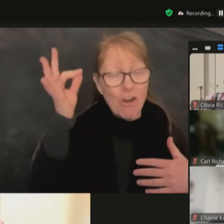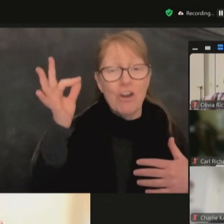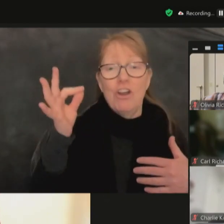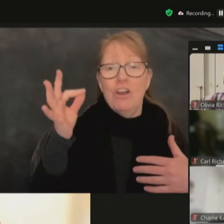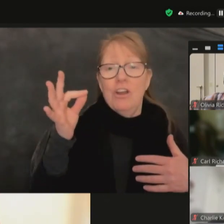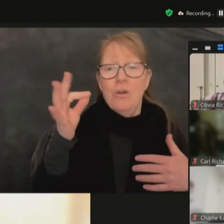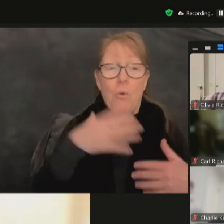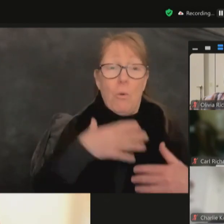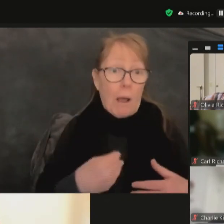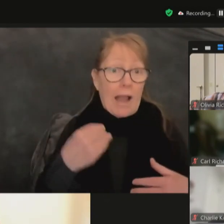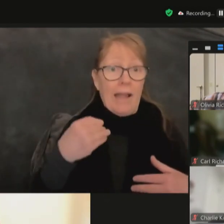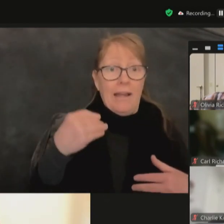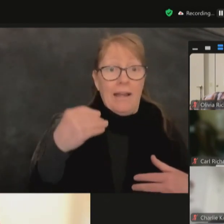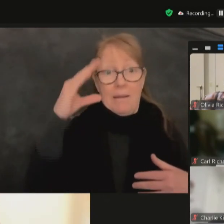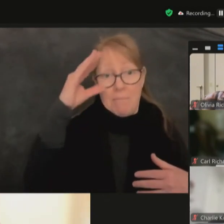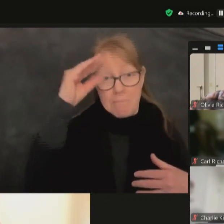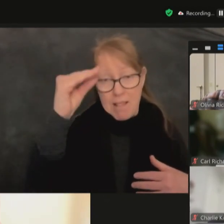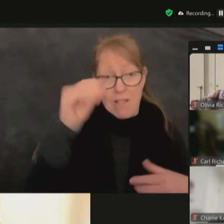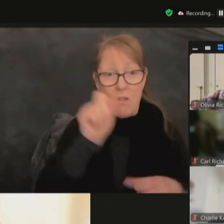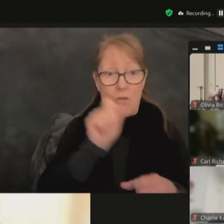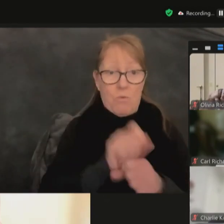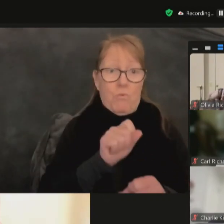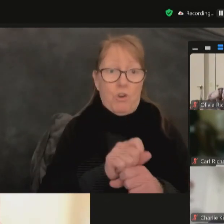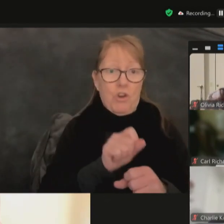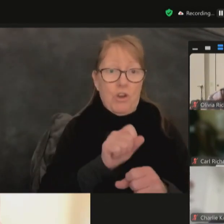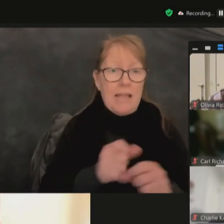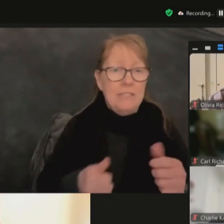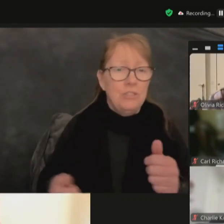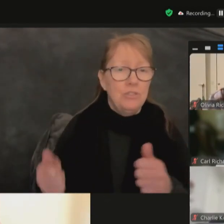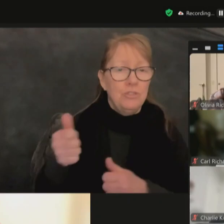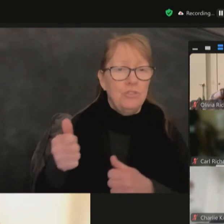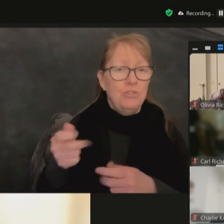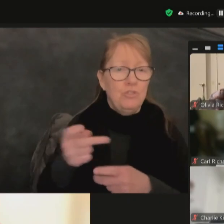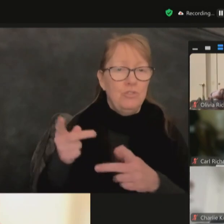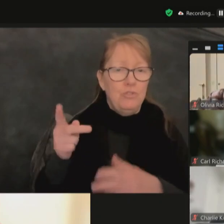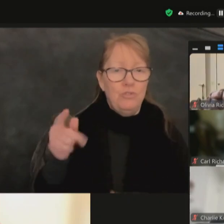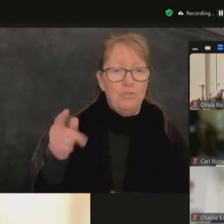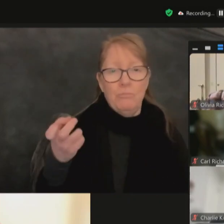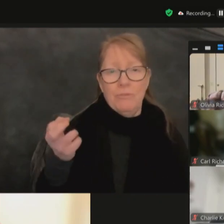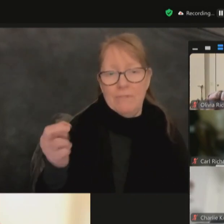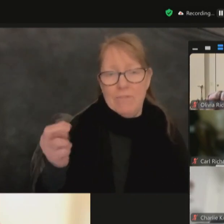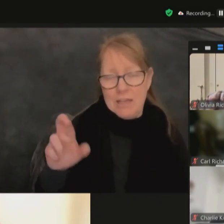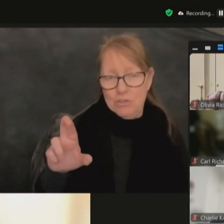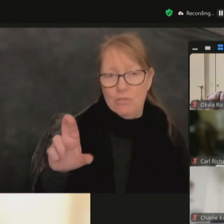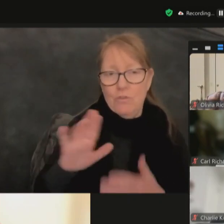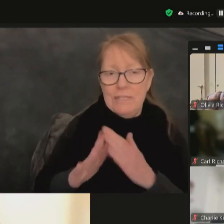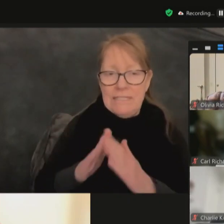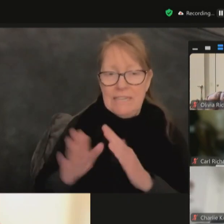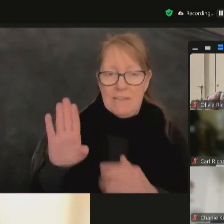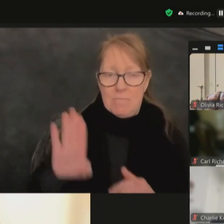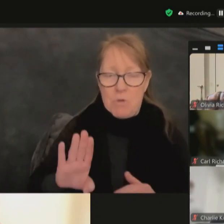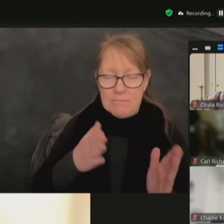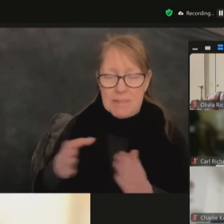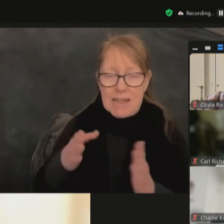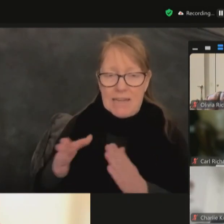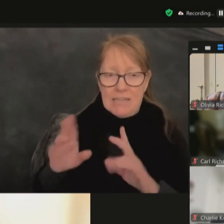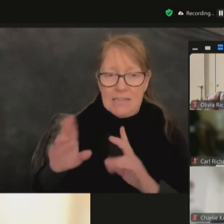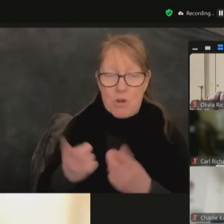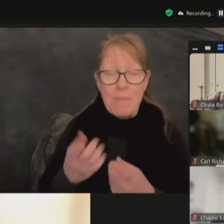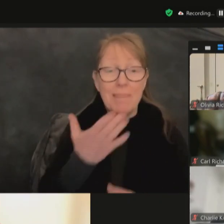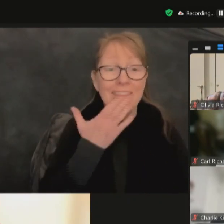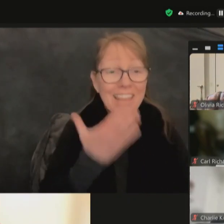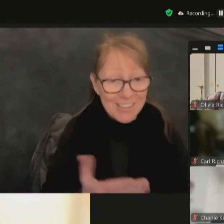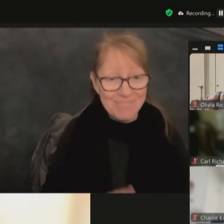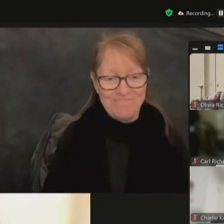I work as a supervisor at the planning department for the city of Boston also. Thank you.